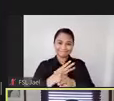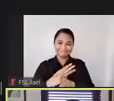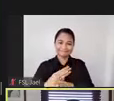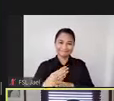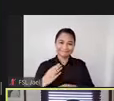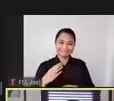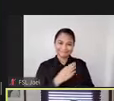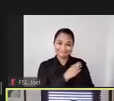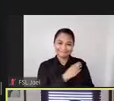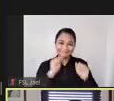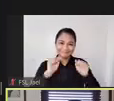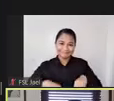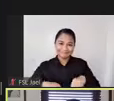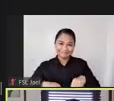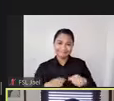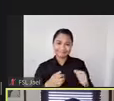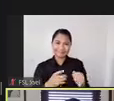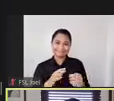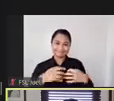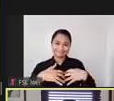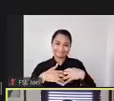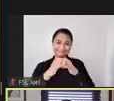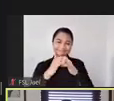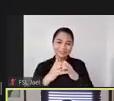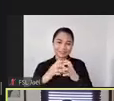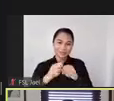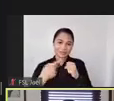Next slide, please.